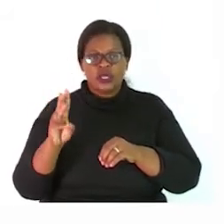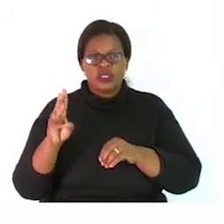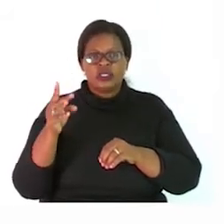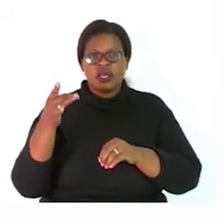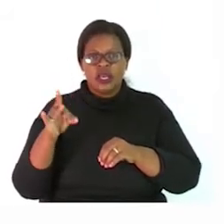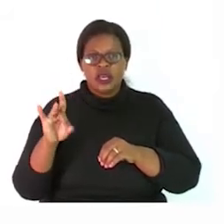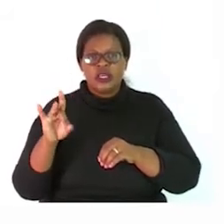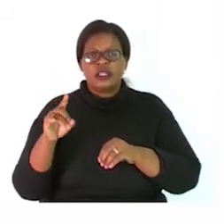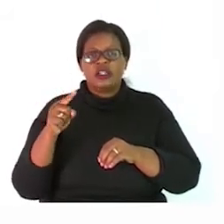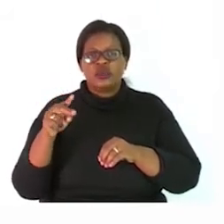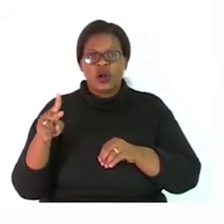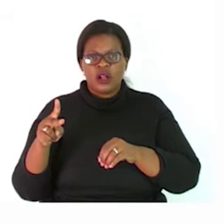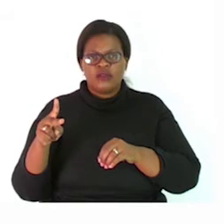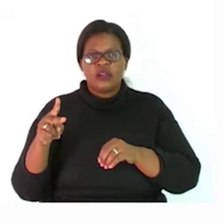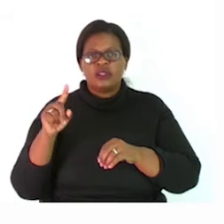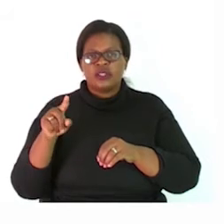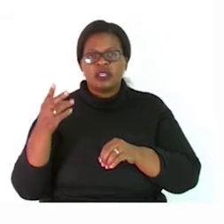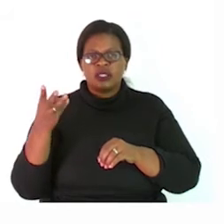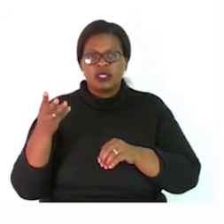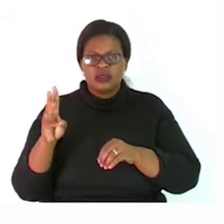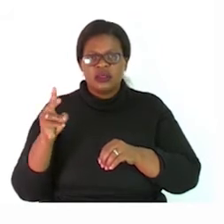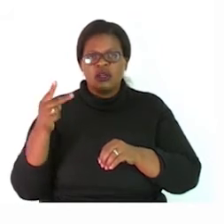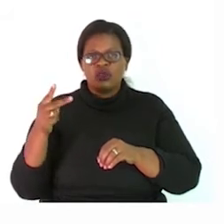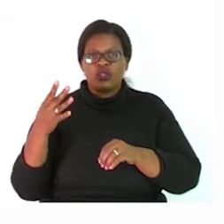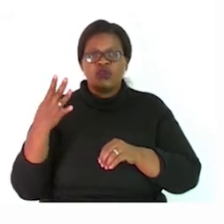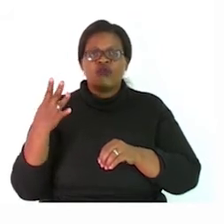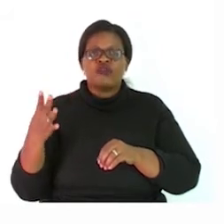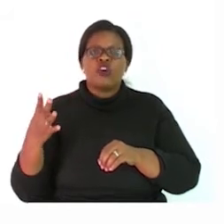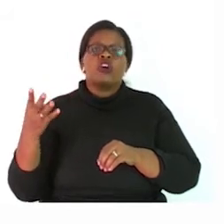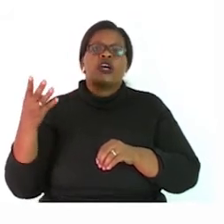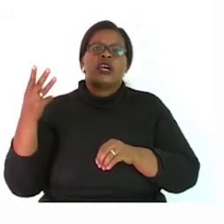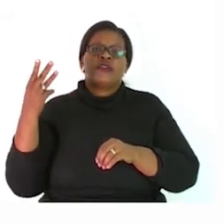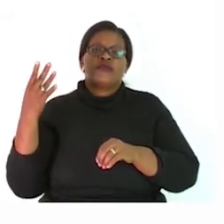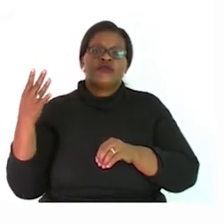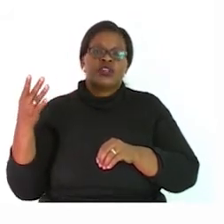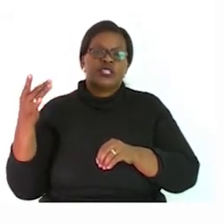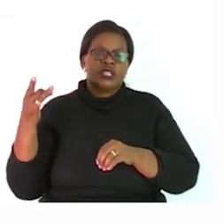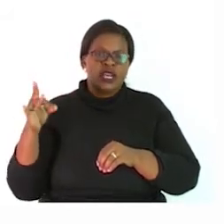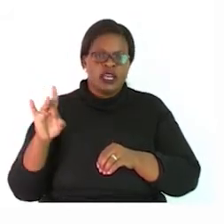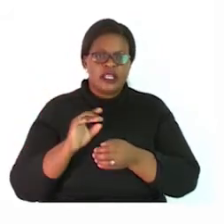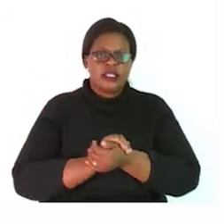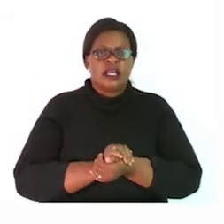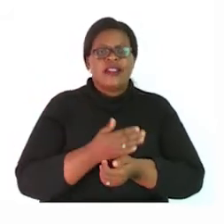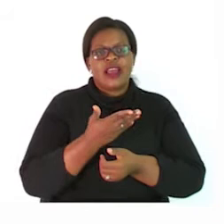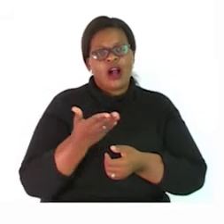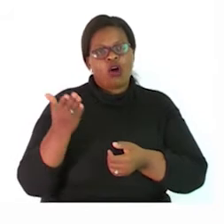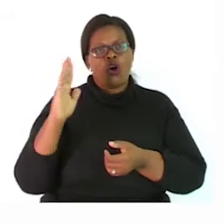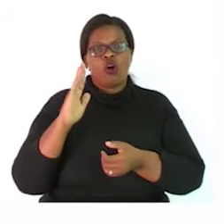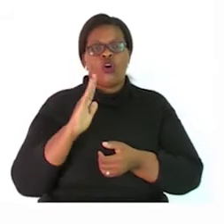8, 12, 16, 24, and 48. They are all factors of